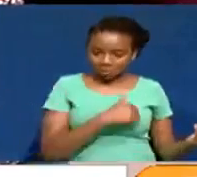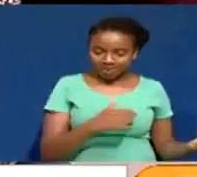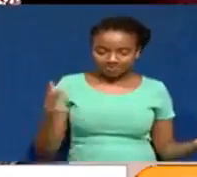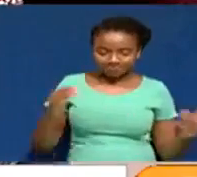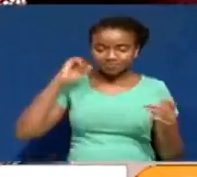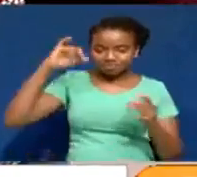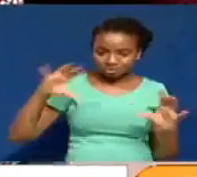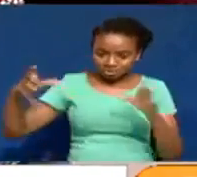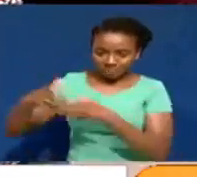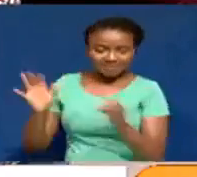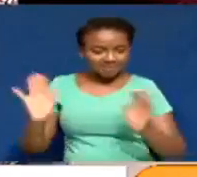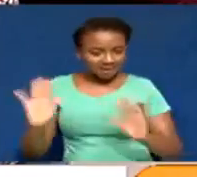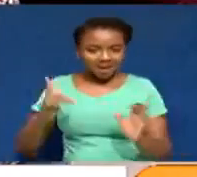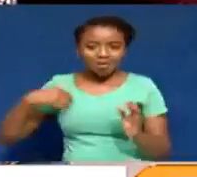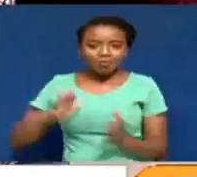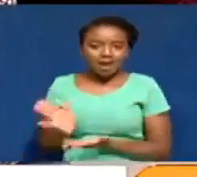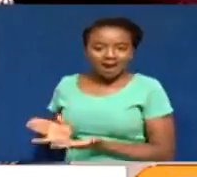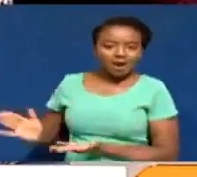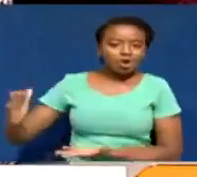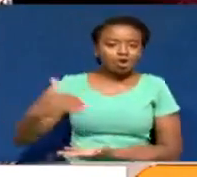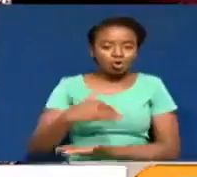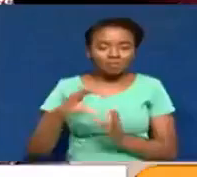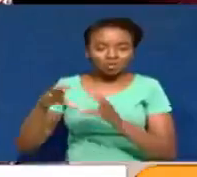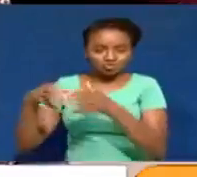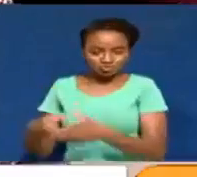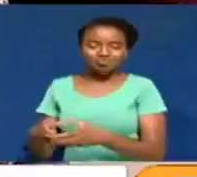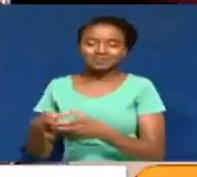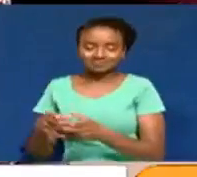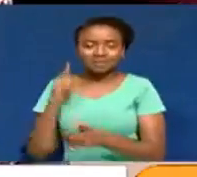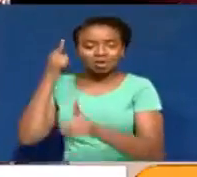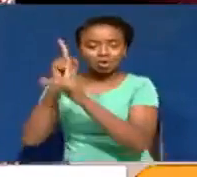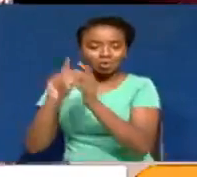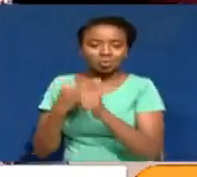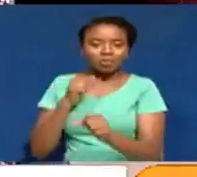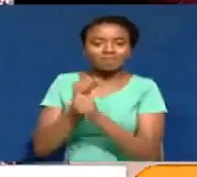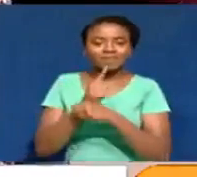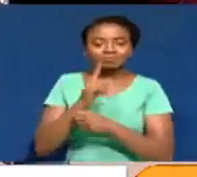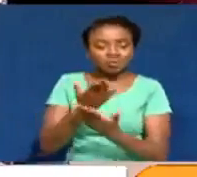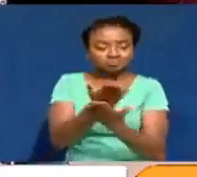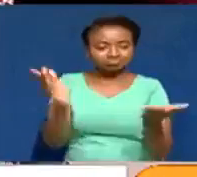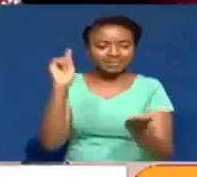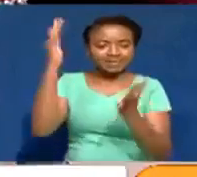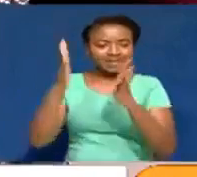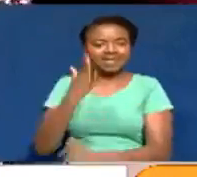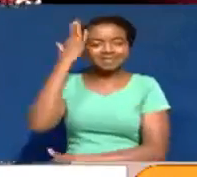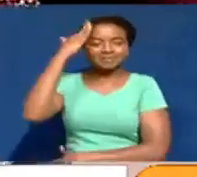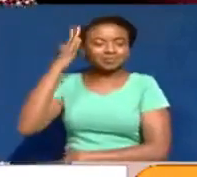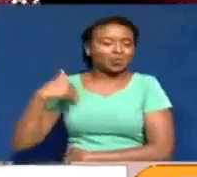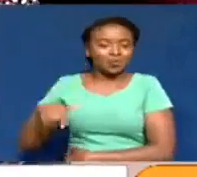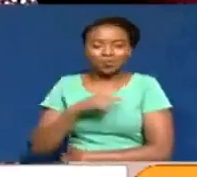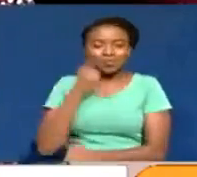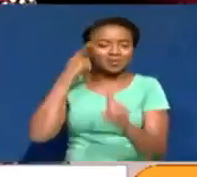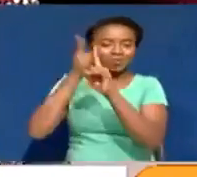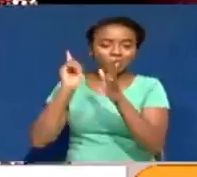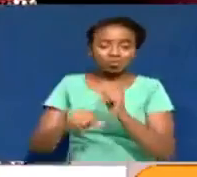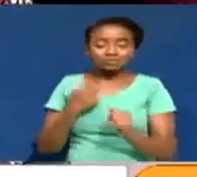We are a lobby group that is formed to ensure that Kenyans know what they deserve. We are tired of promises in this country. I don't want to be promised a